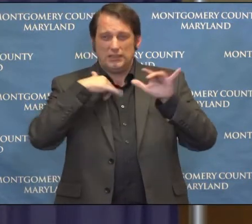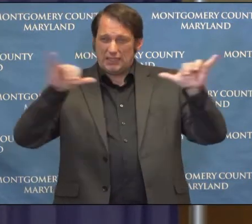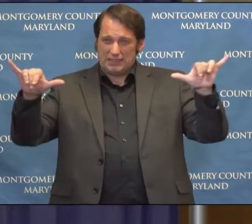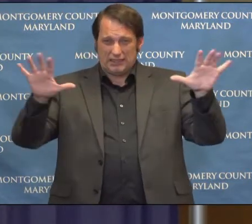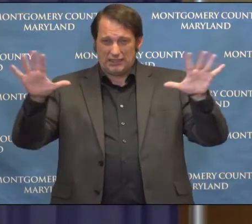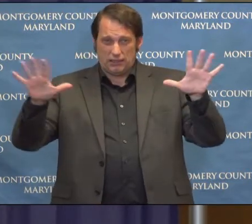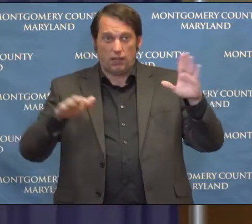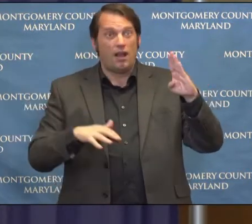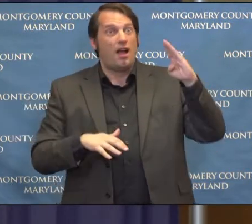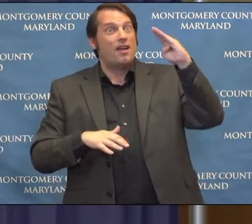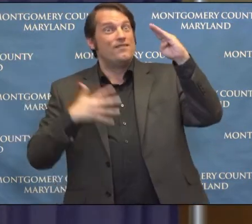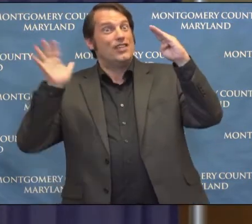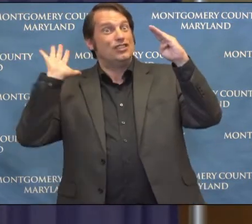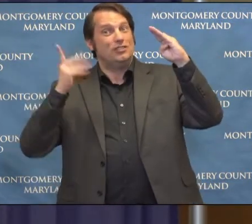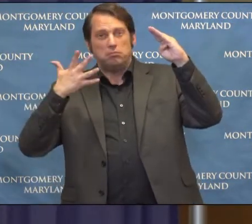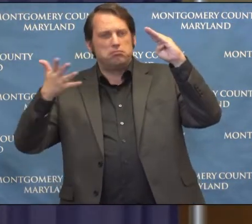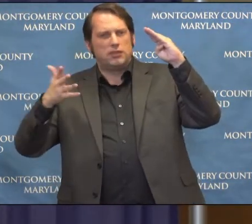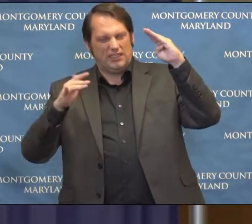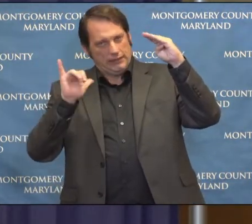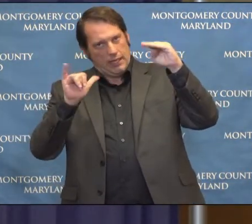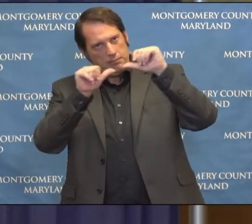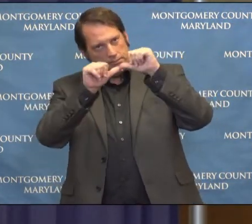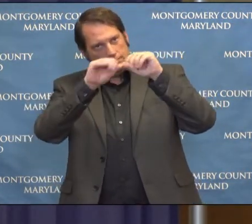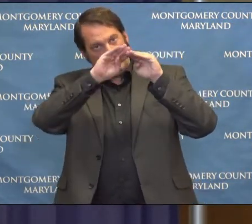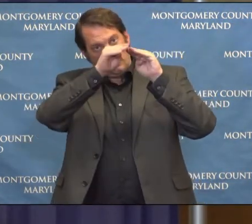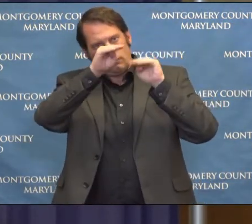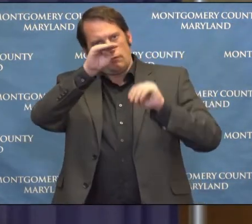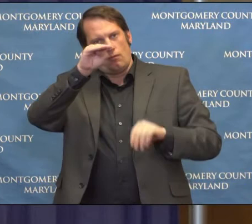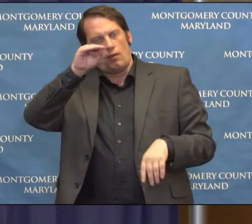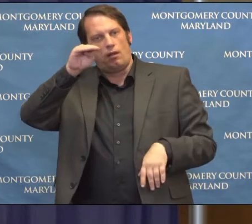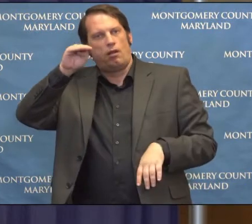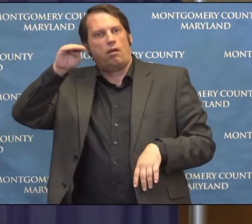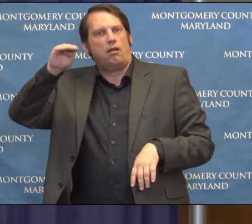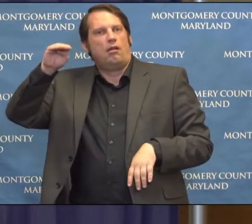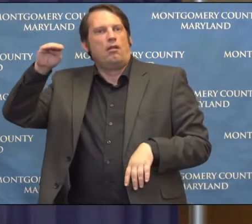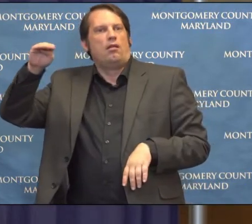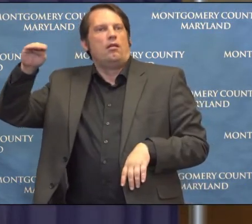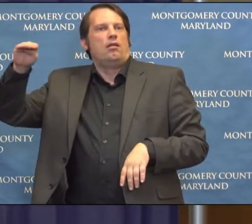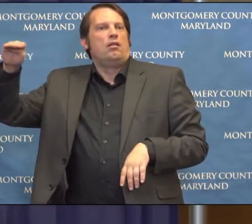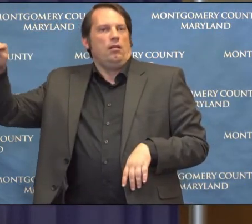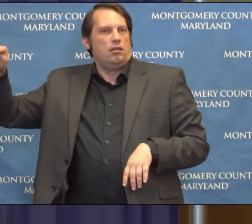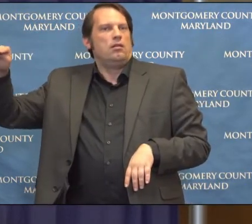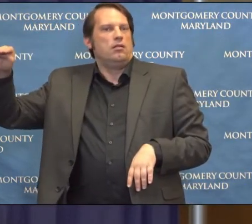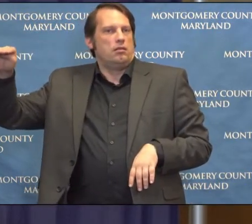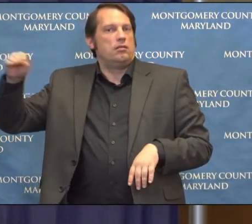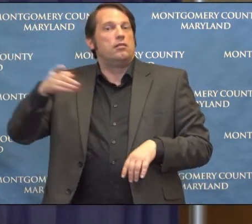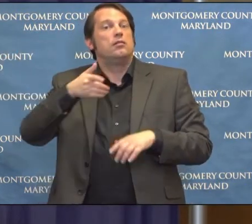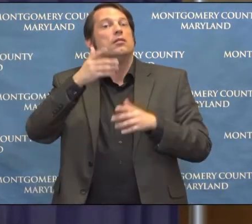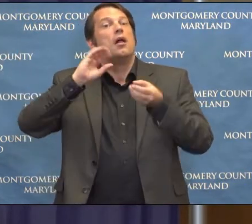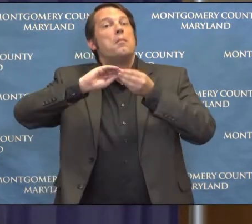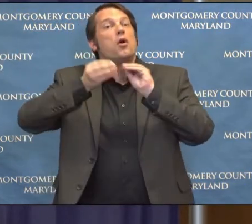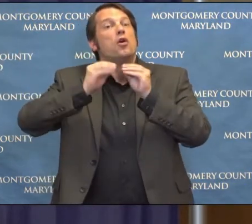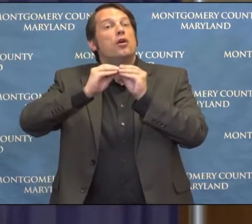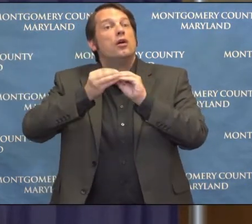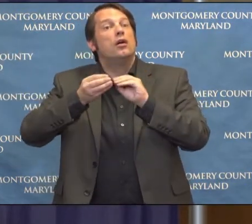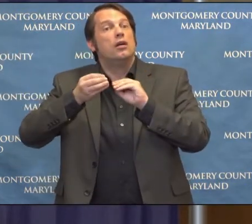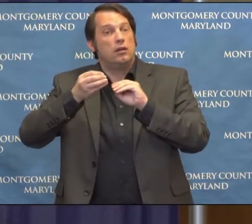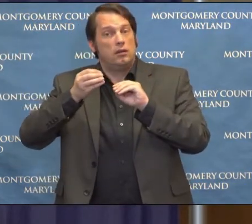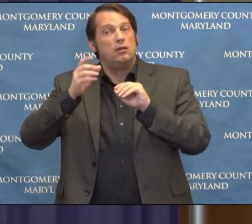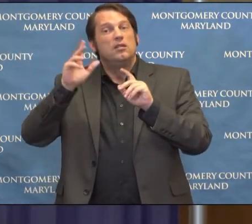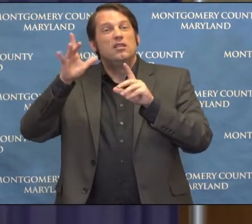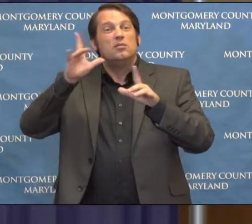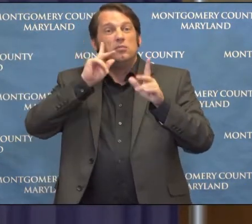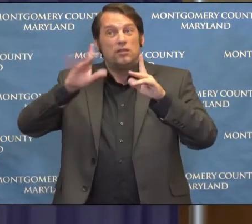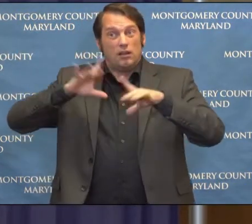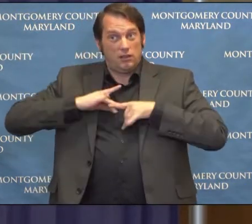literally think of it as a curve of all of the cases. Without any actions, we the case is to go really high and get really tall